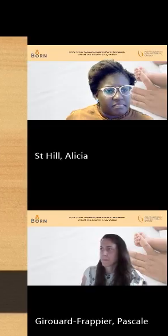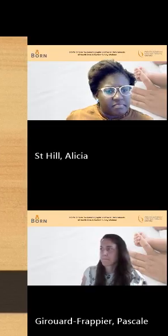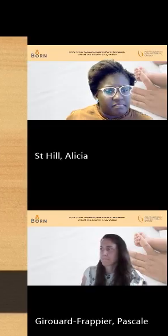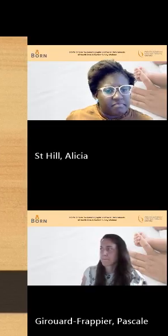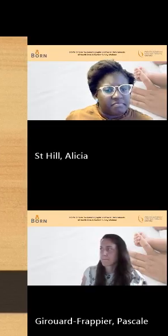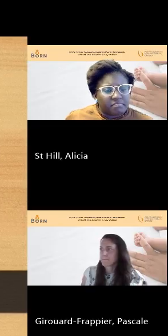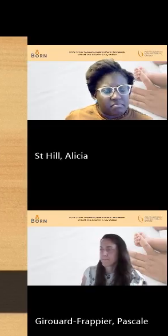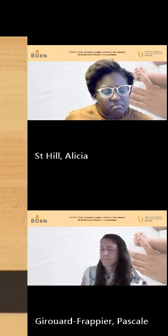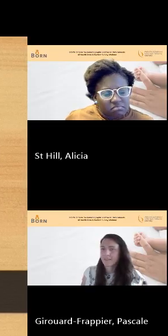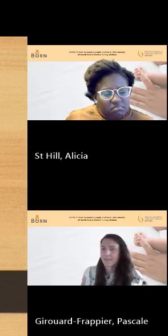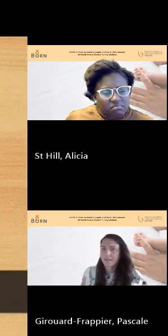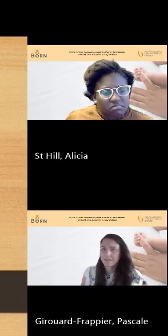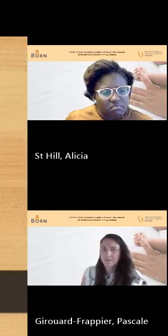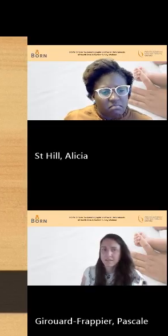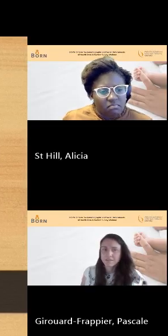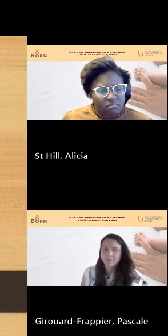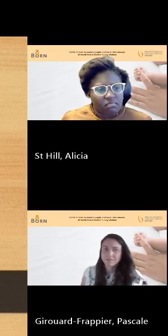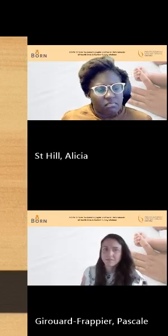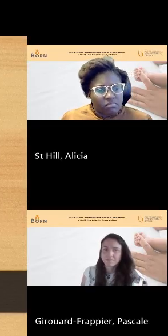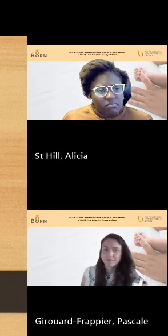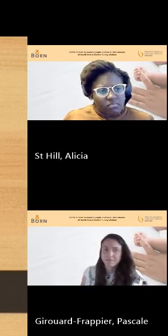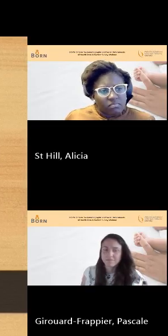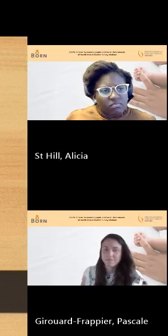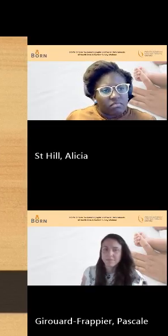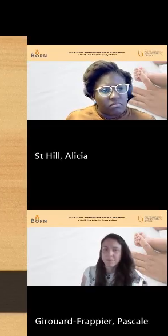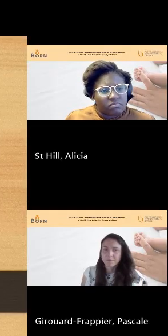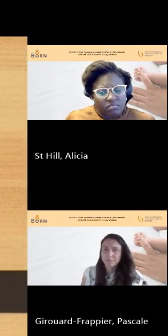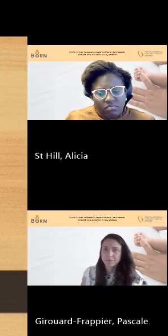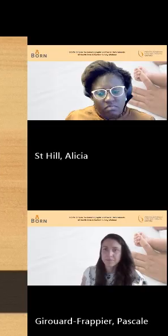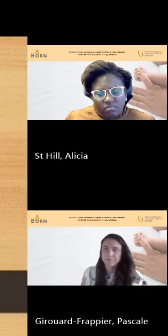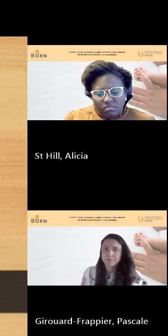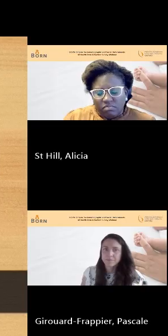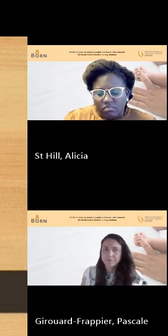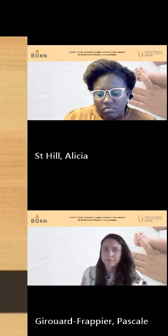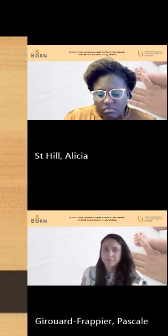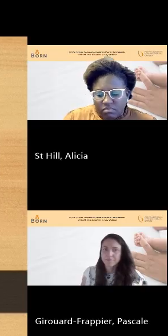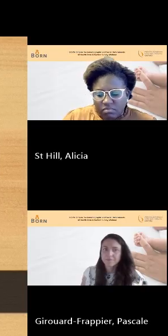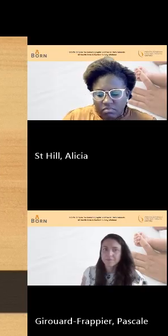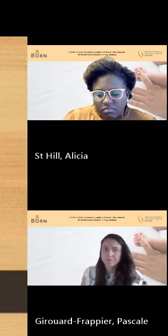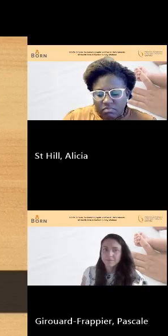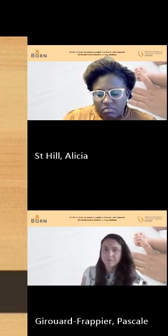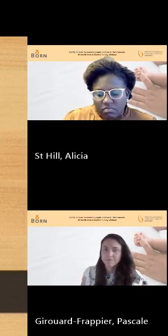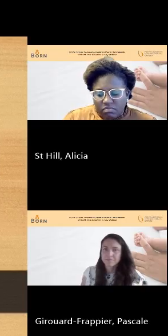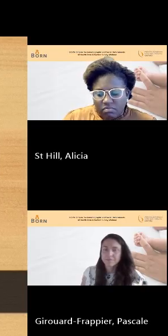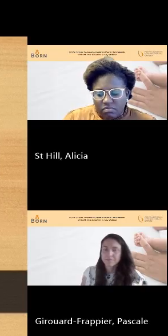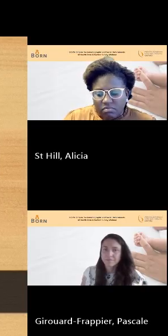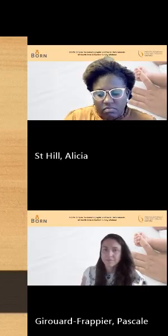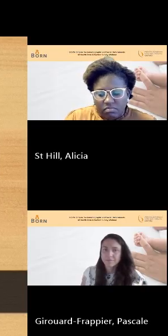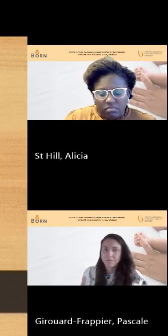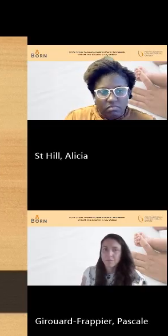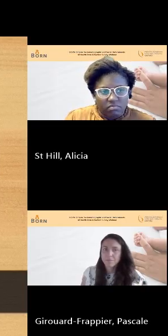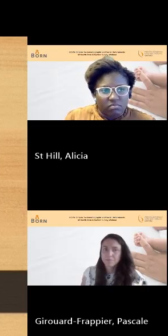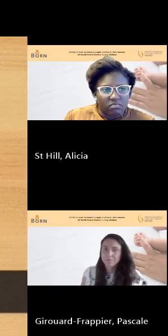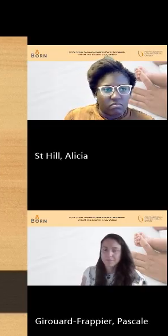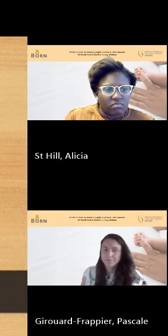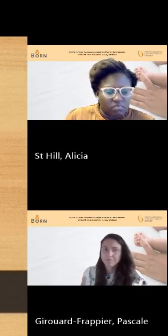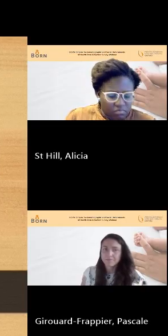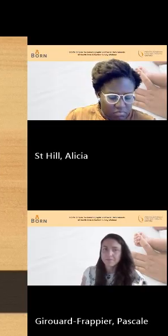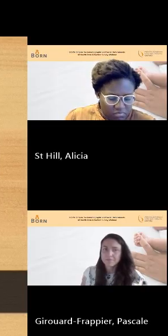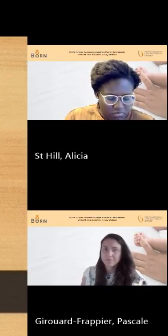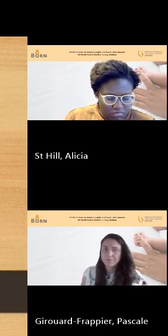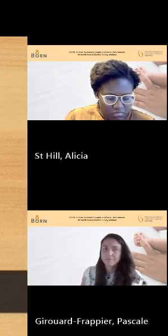our healthcare system. I certainly think for Reach Midwives, we could utilize the data to